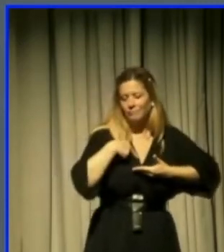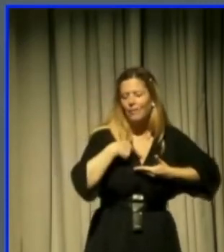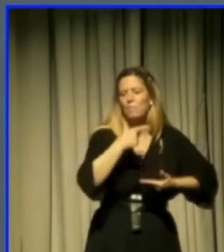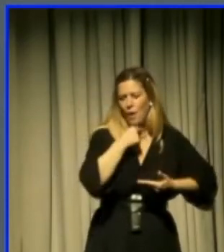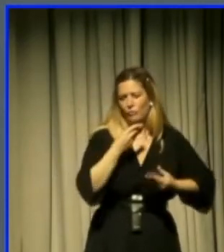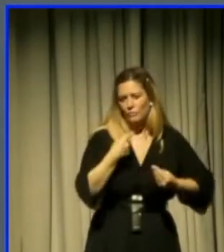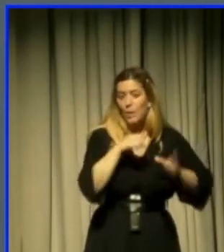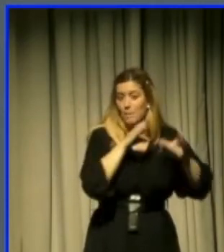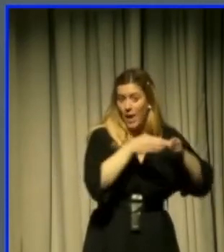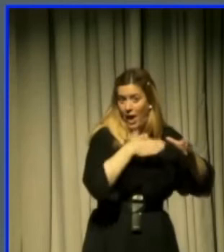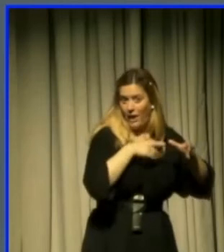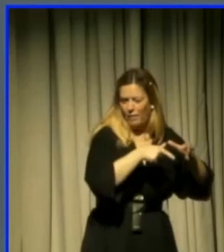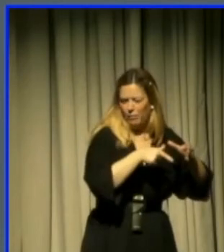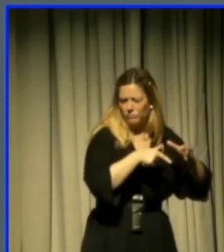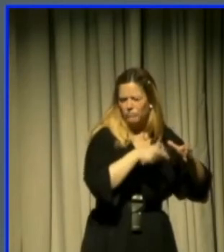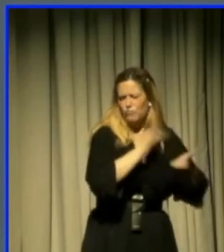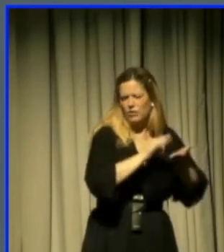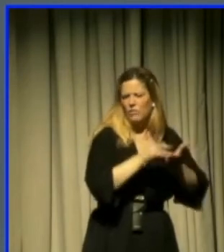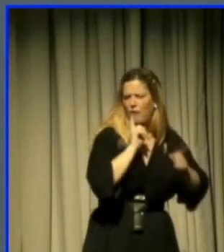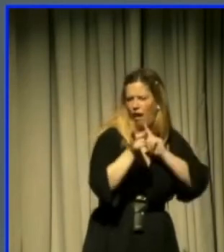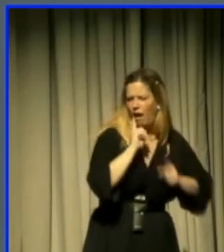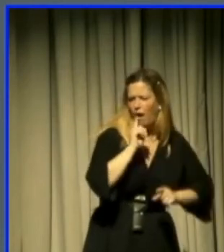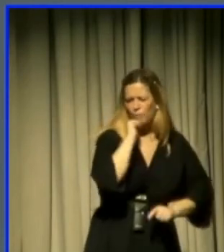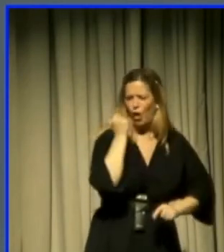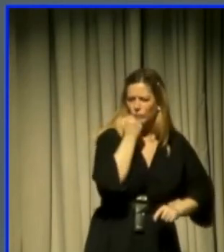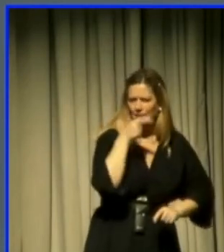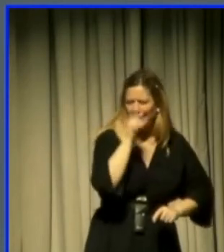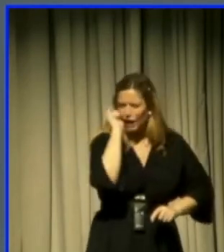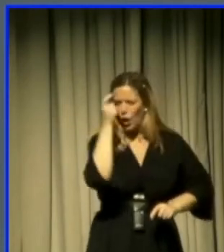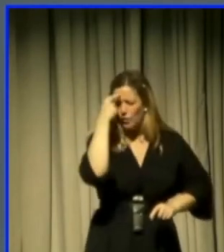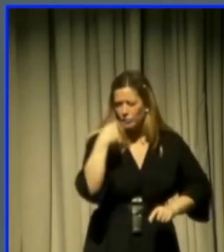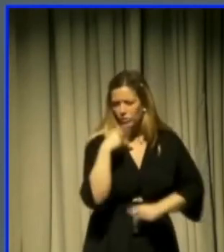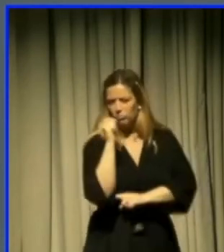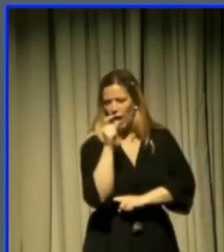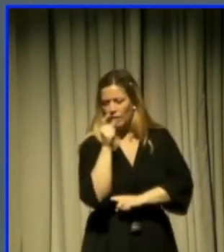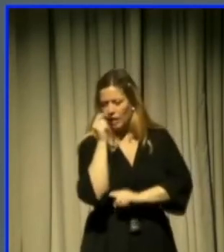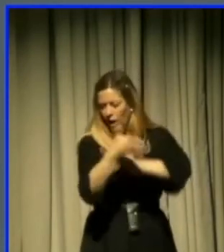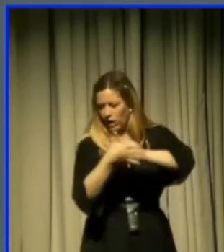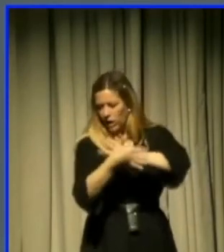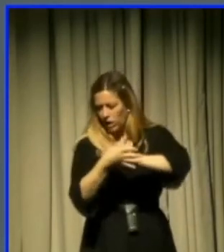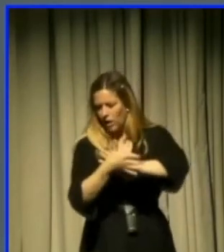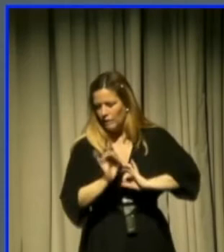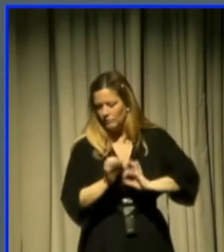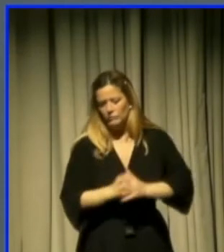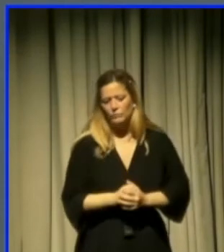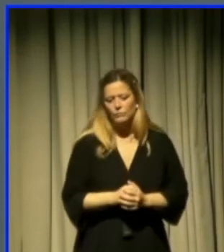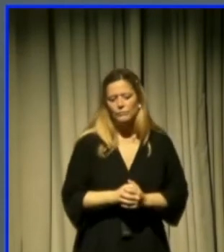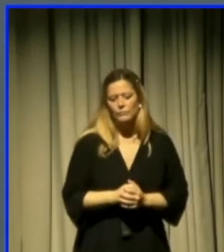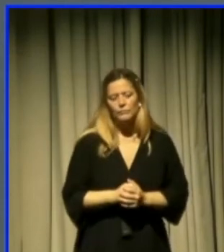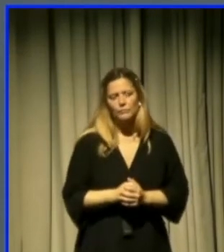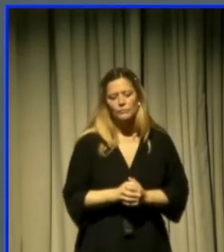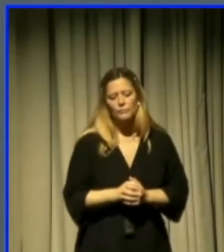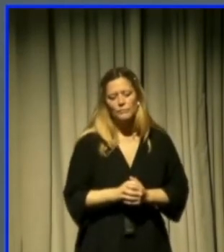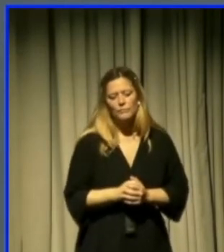concepts constantly. And there's I think this is the